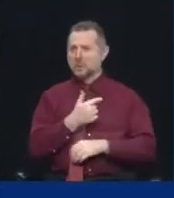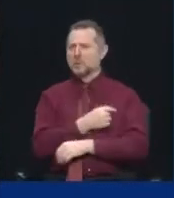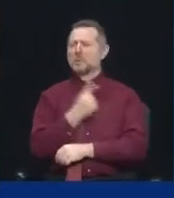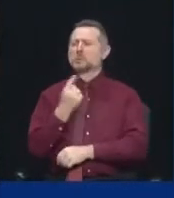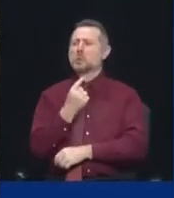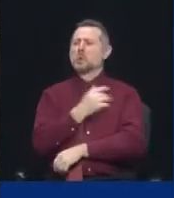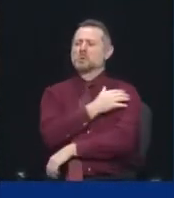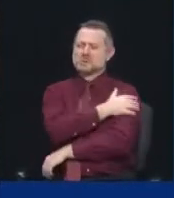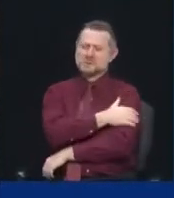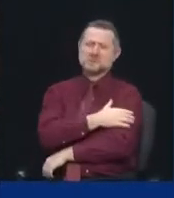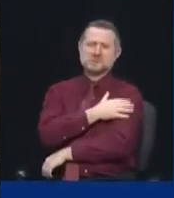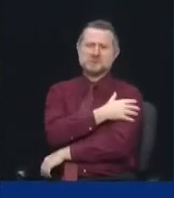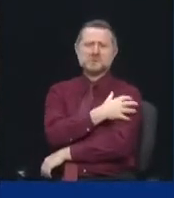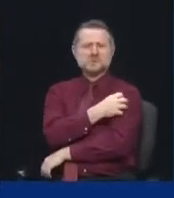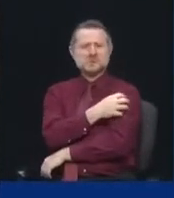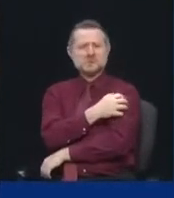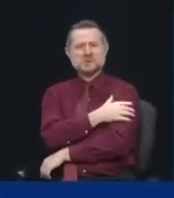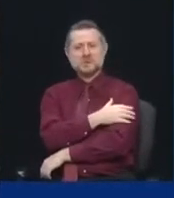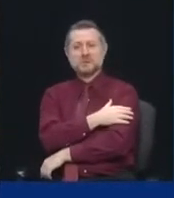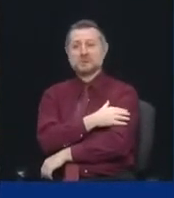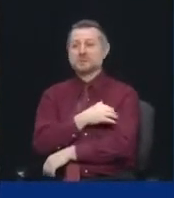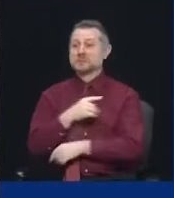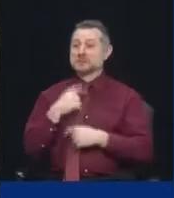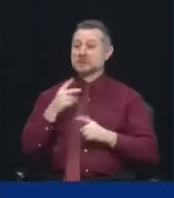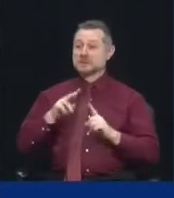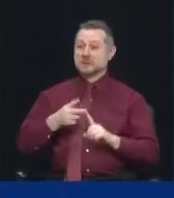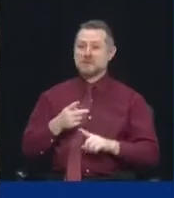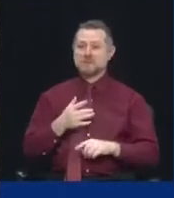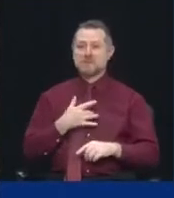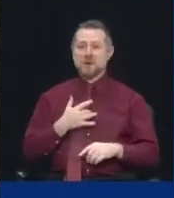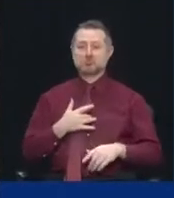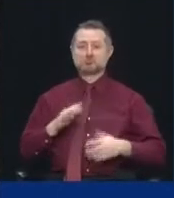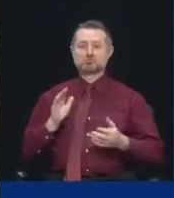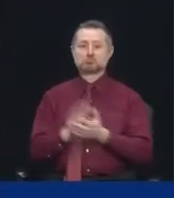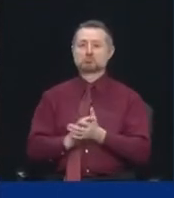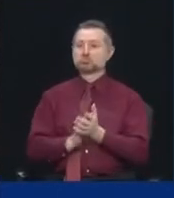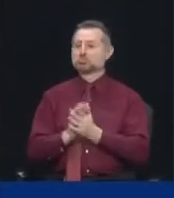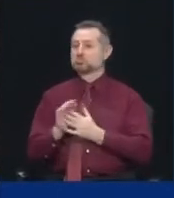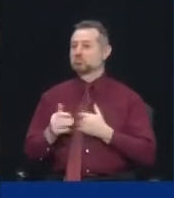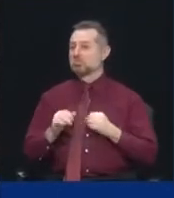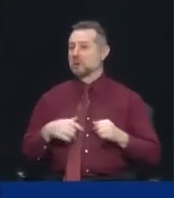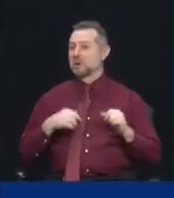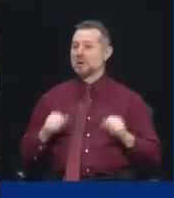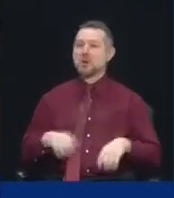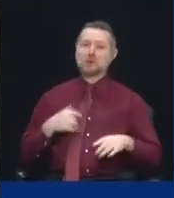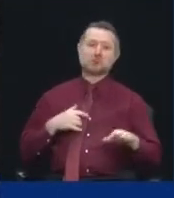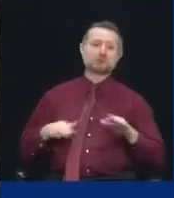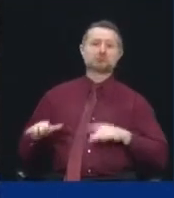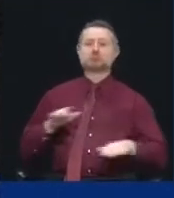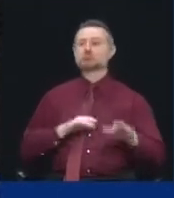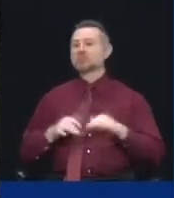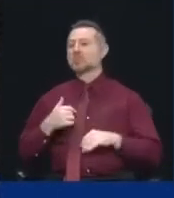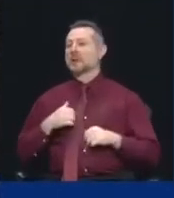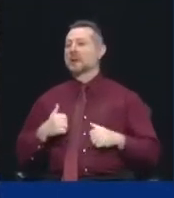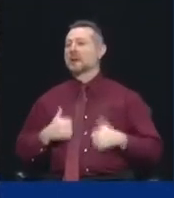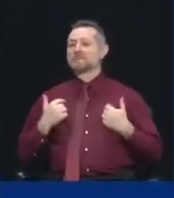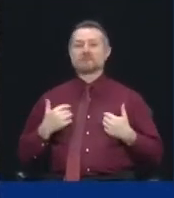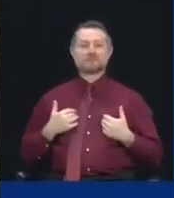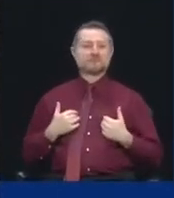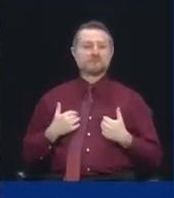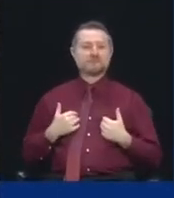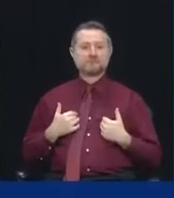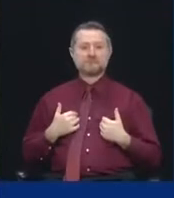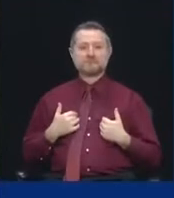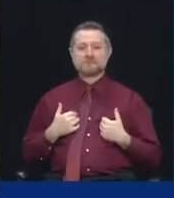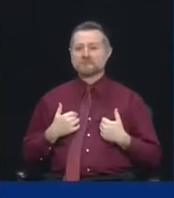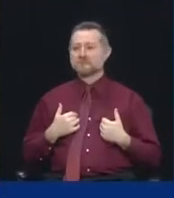sense of confidence now to go out in the community and function rises dramatically. And it's true of everybody once they go through the vaccination